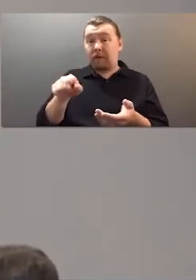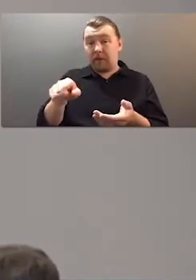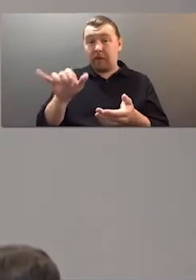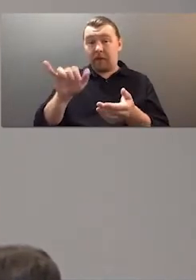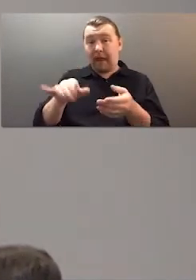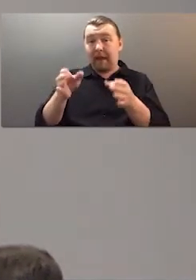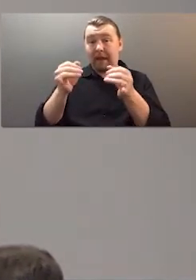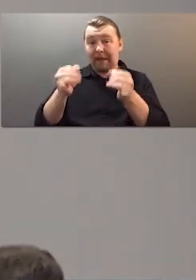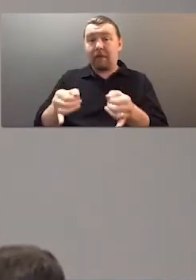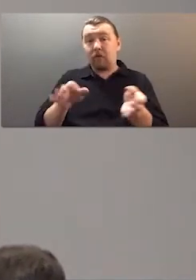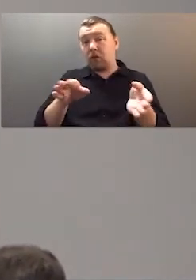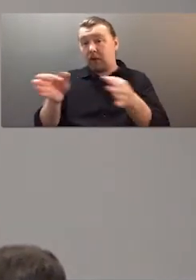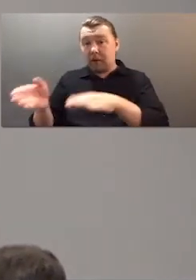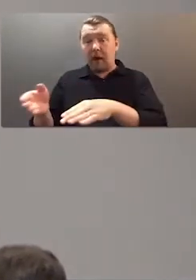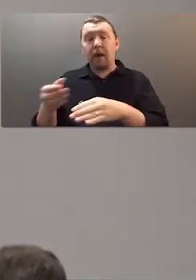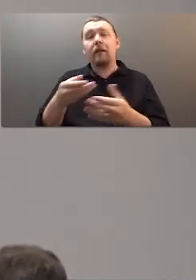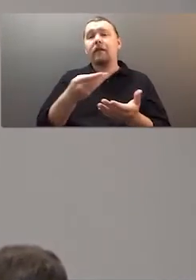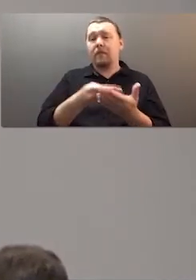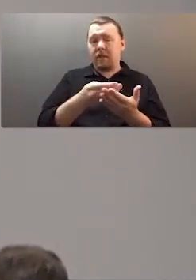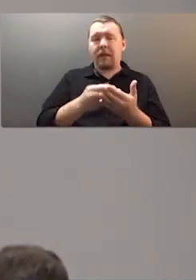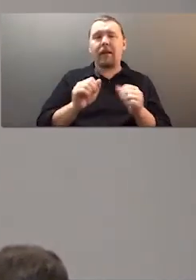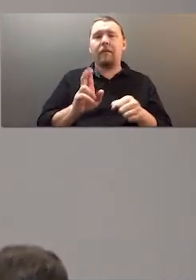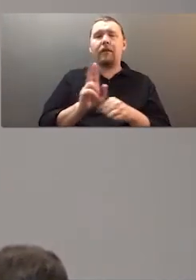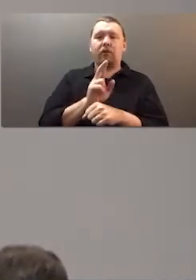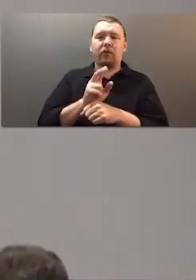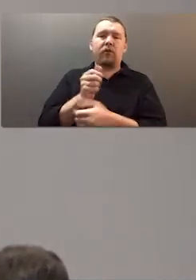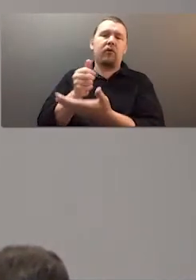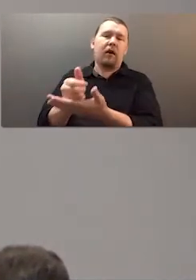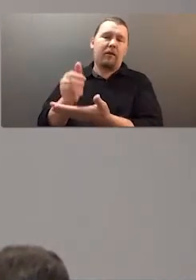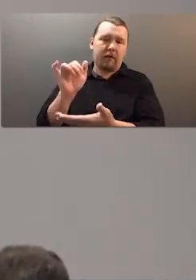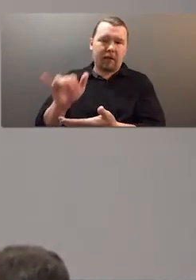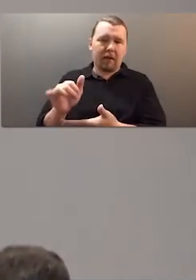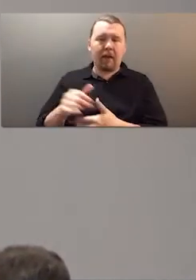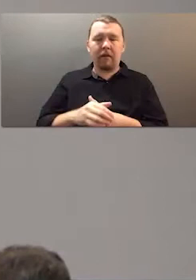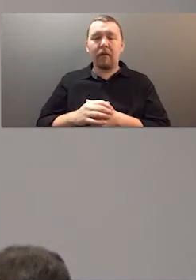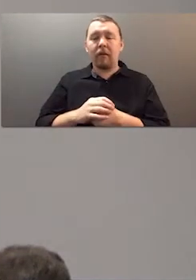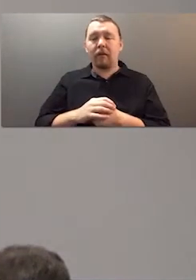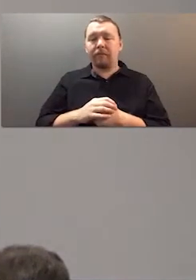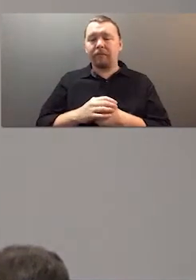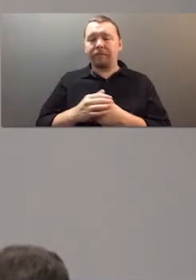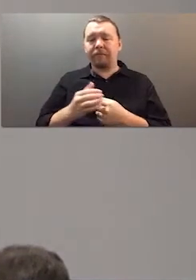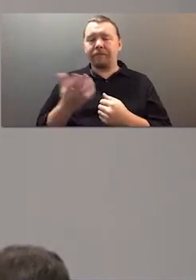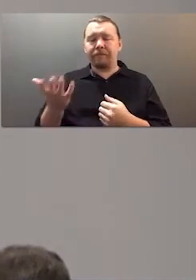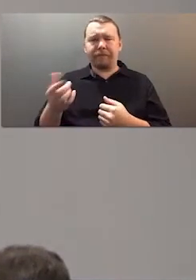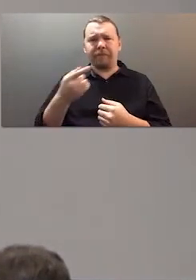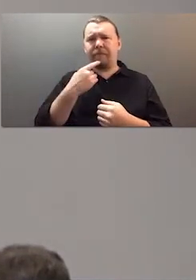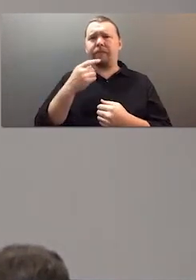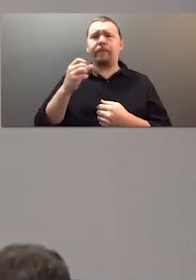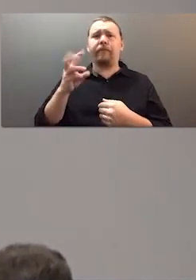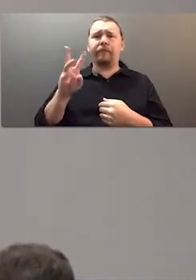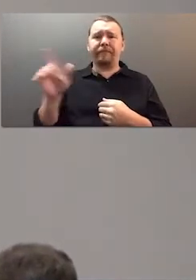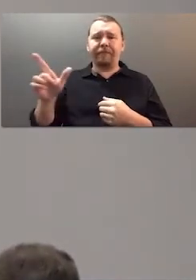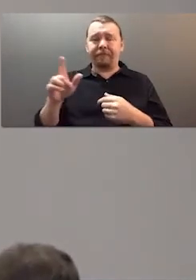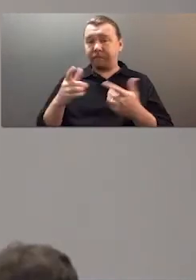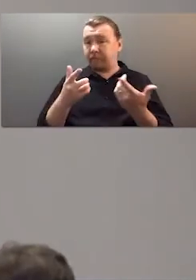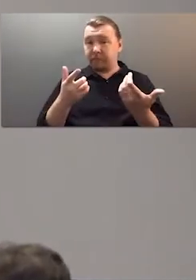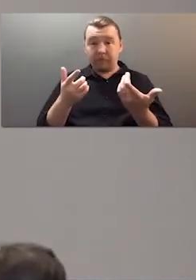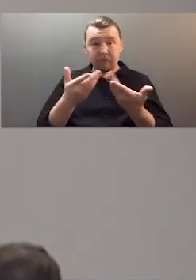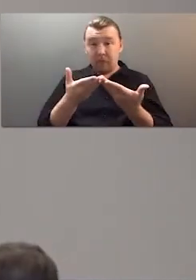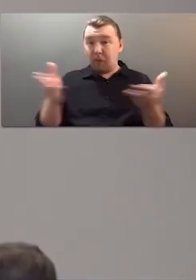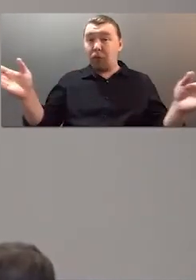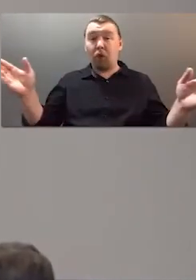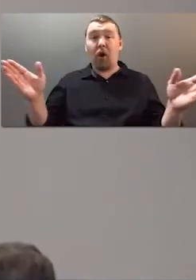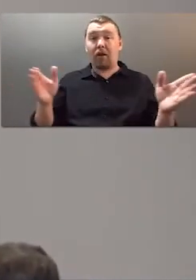that account could still be used to assist them. So the question we often get is like, okay, this is very broad. Can you give us